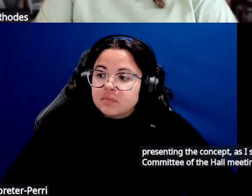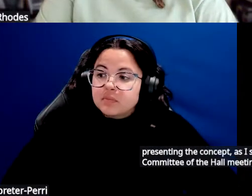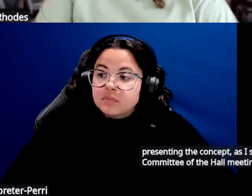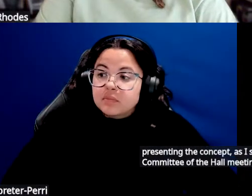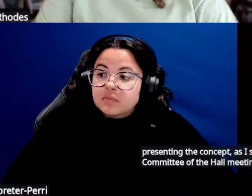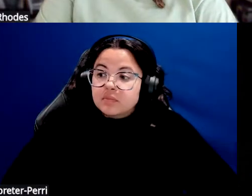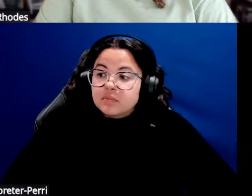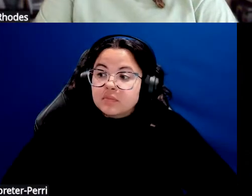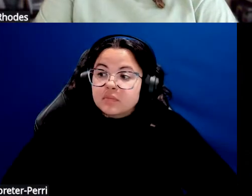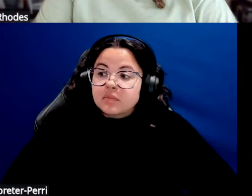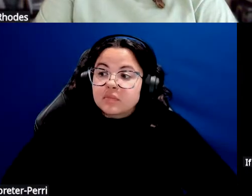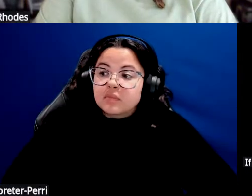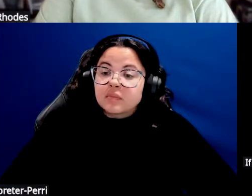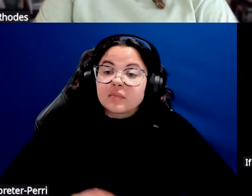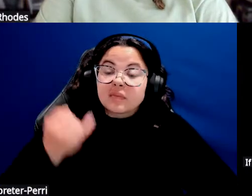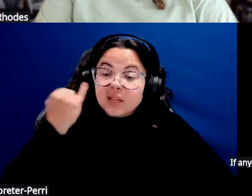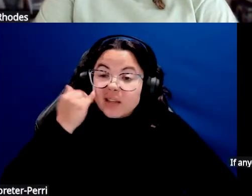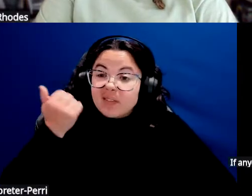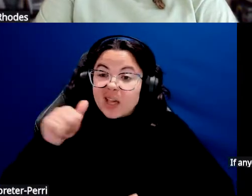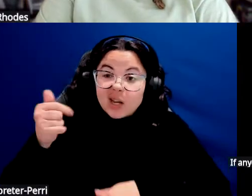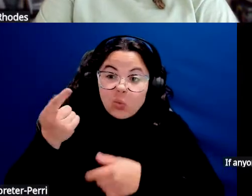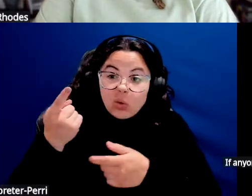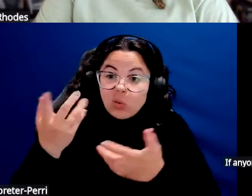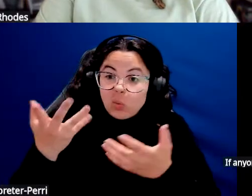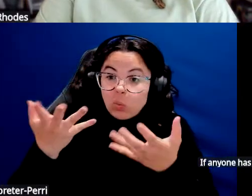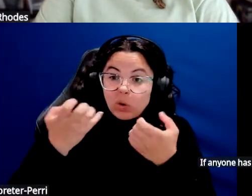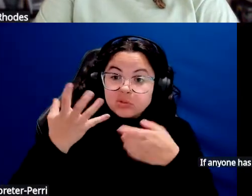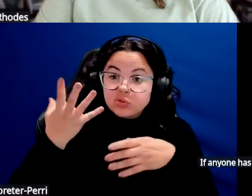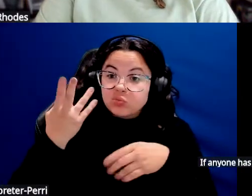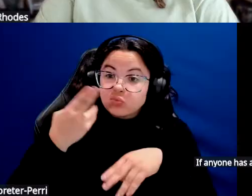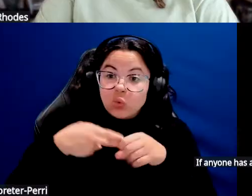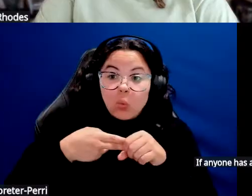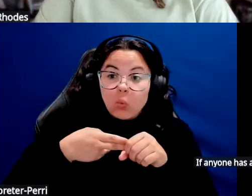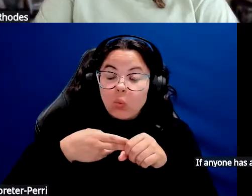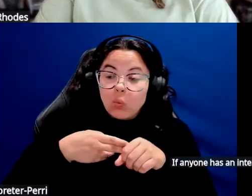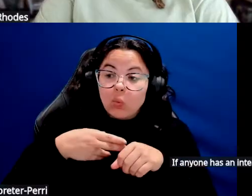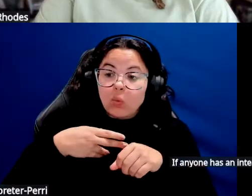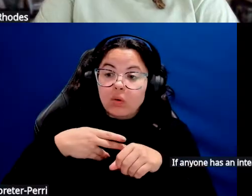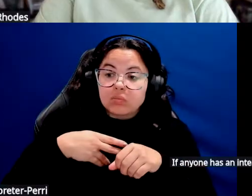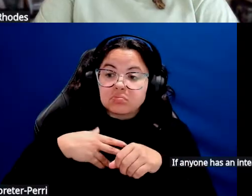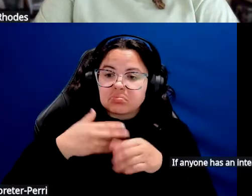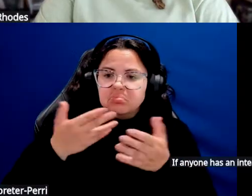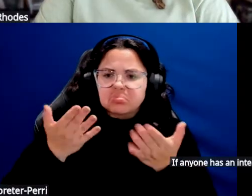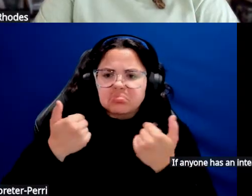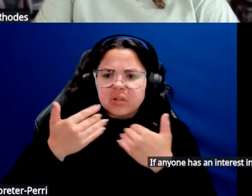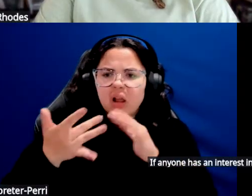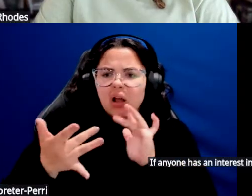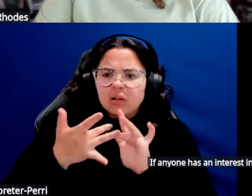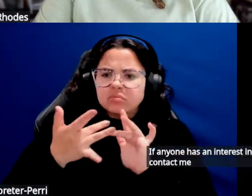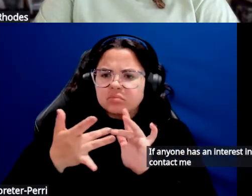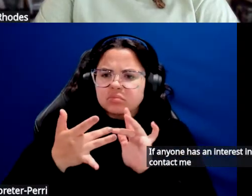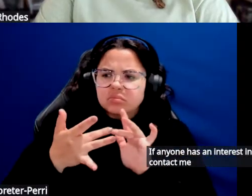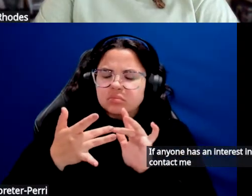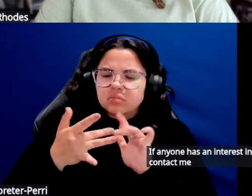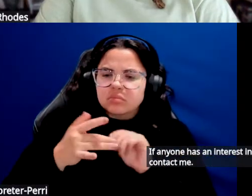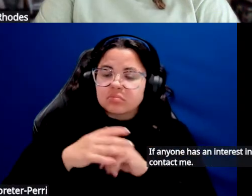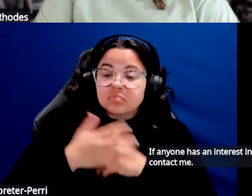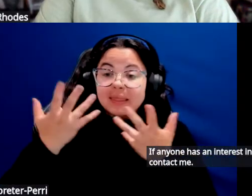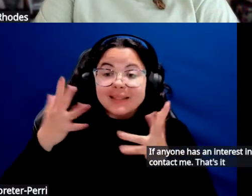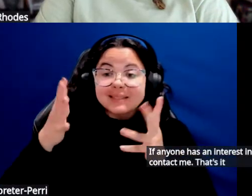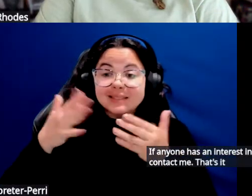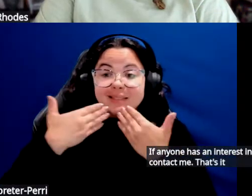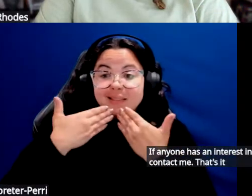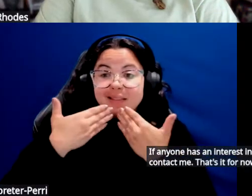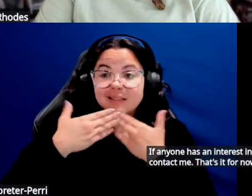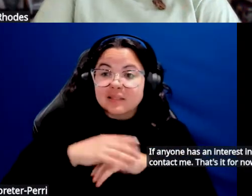anyone has an interest in participating in story circles, just please contact me. That's it for now.